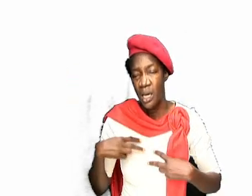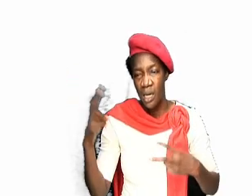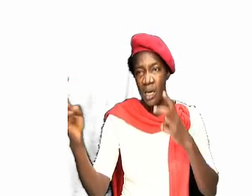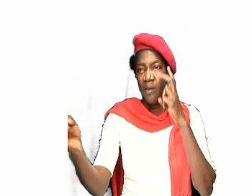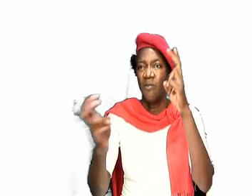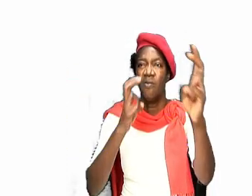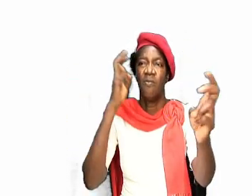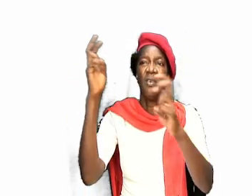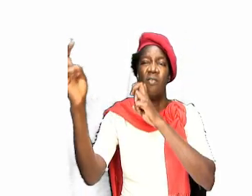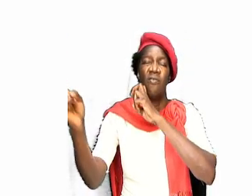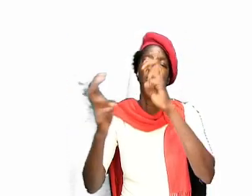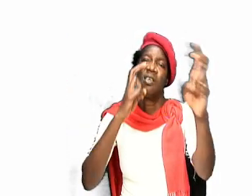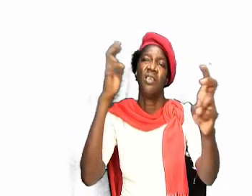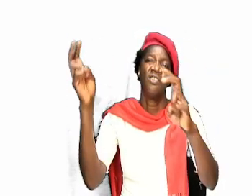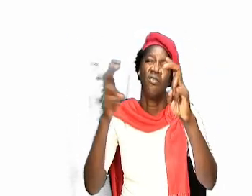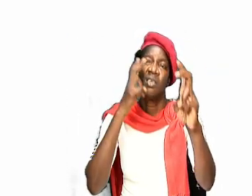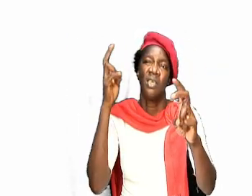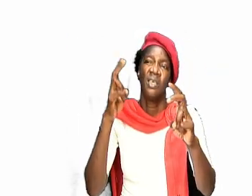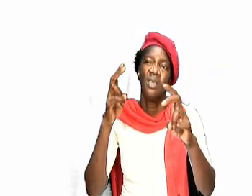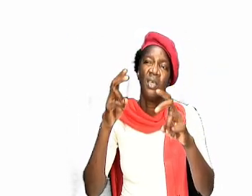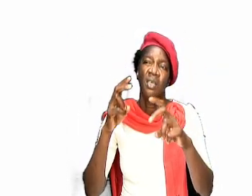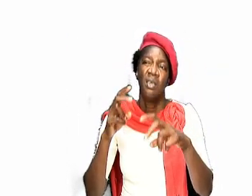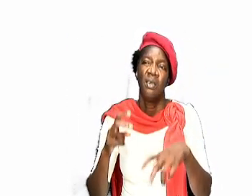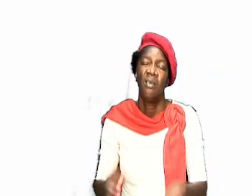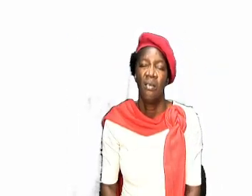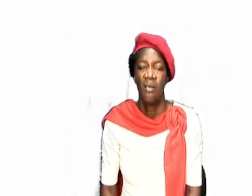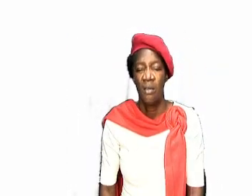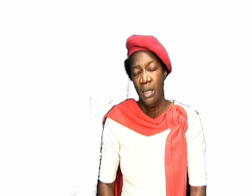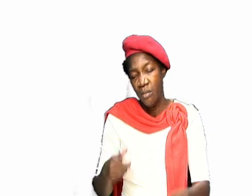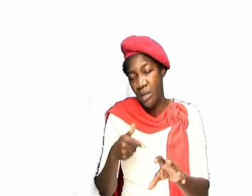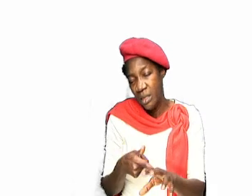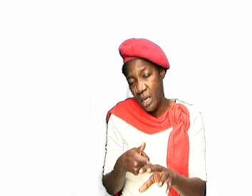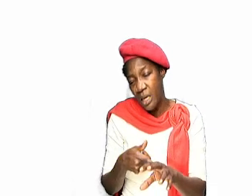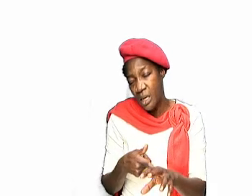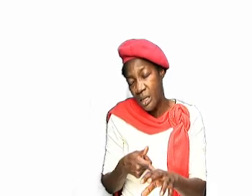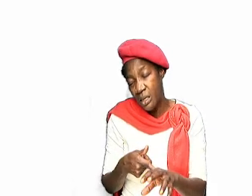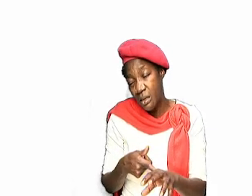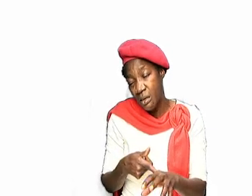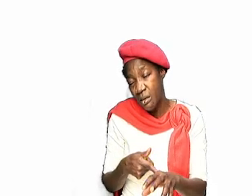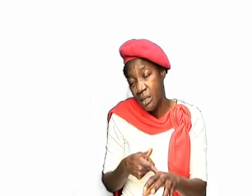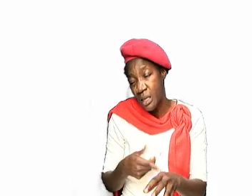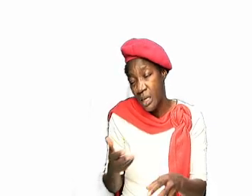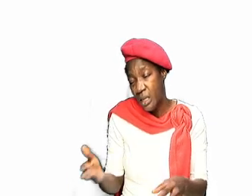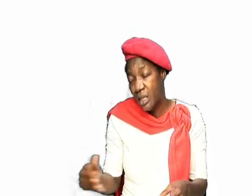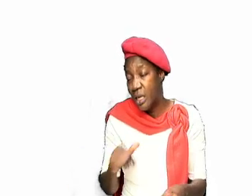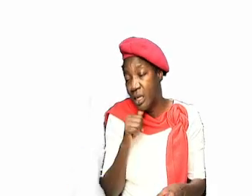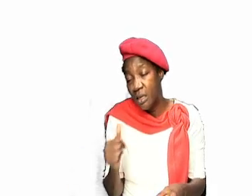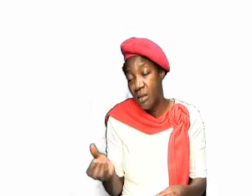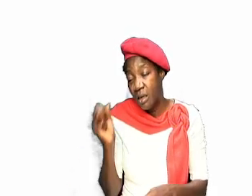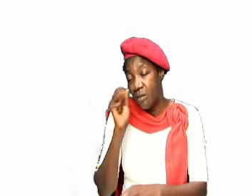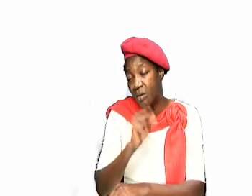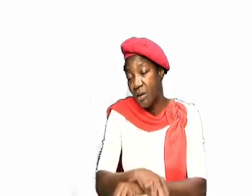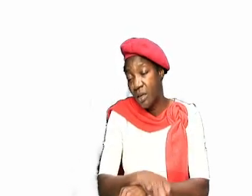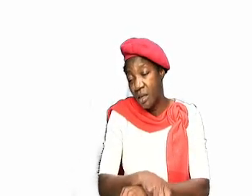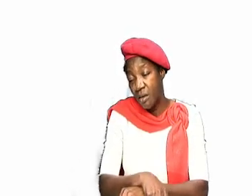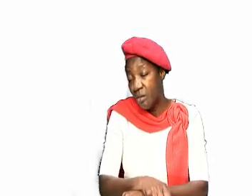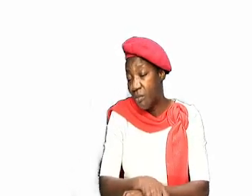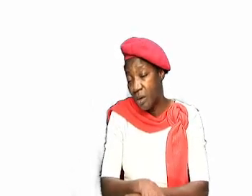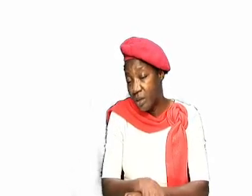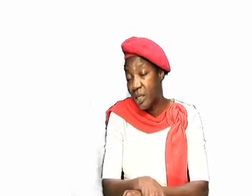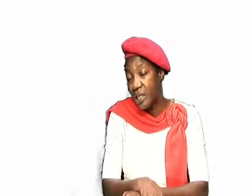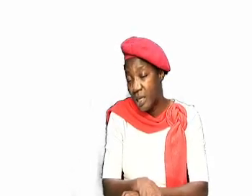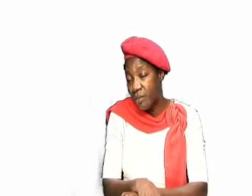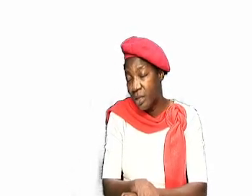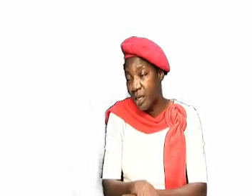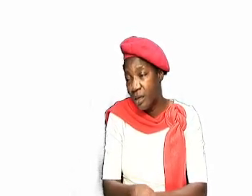I just feel, you know, when I start things just not working out. You know, I just feel defeated. You know,